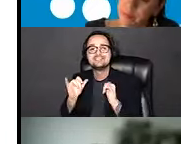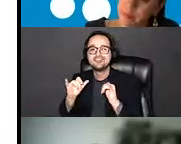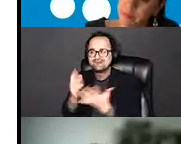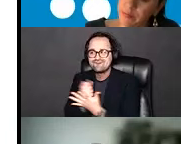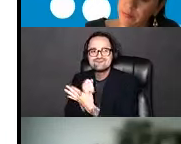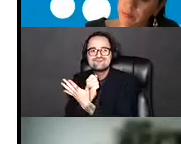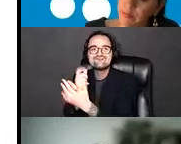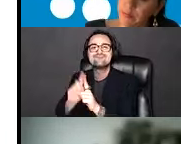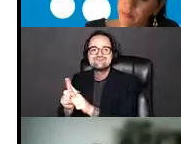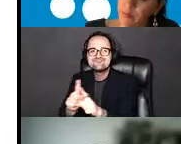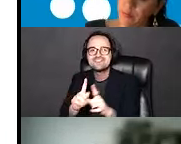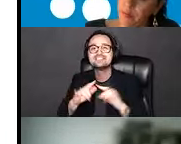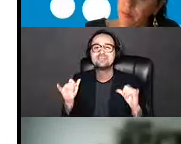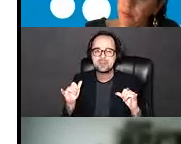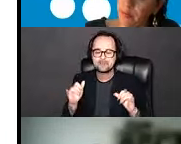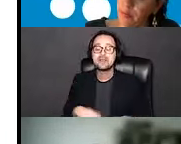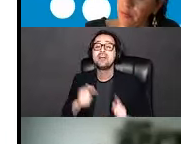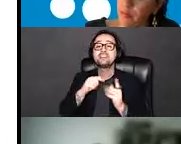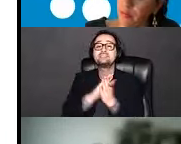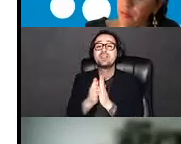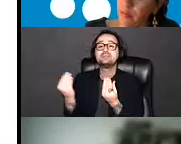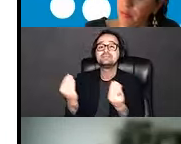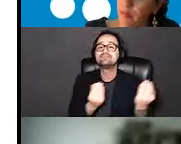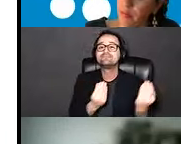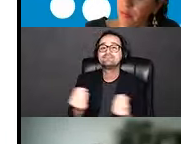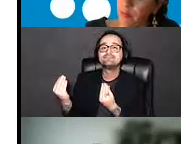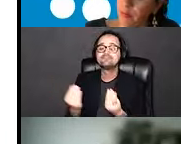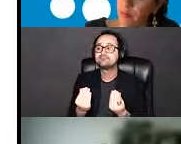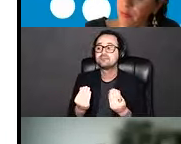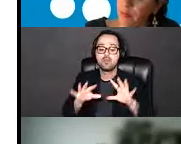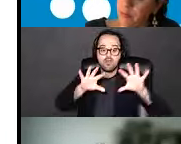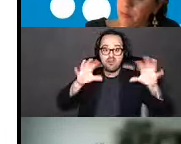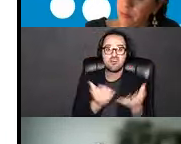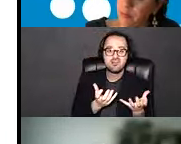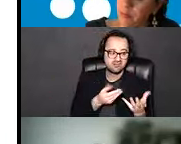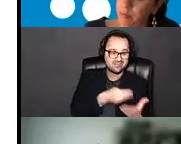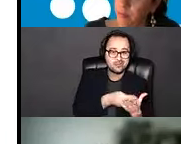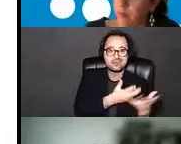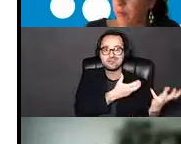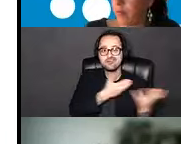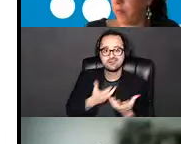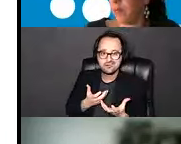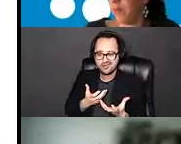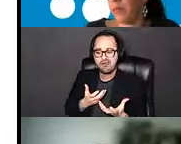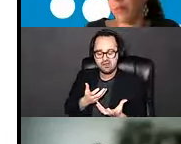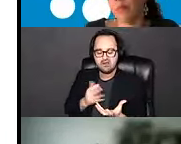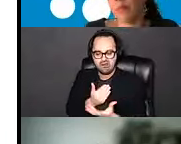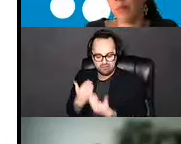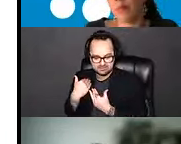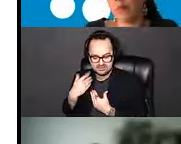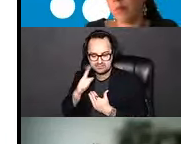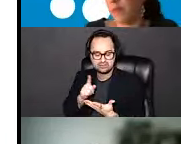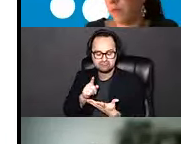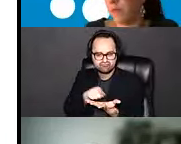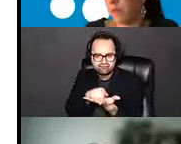things. And then it becomes the intermediary who gets the one pot of money. It's their responsibility to track, evaluate, and